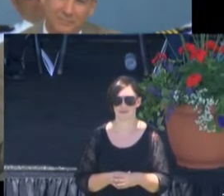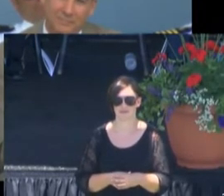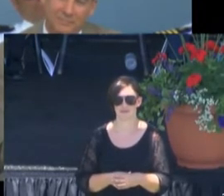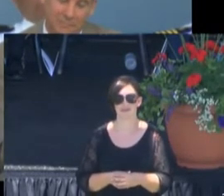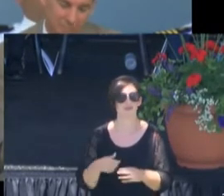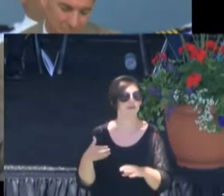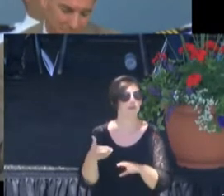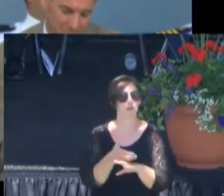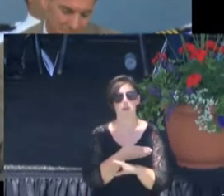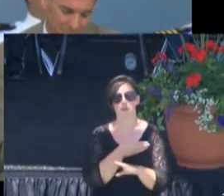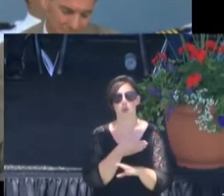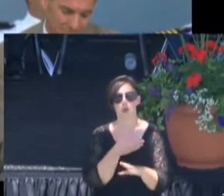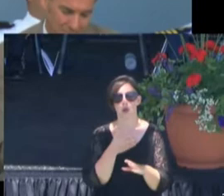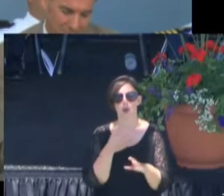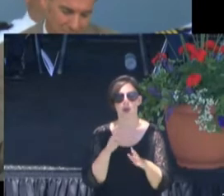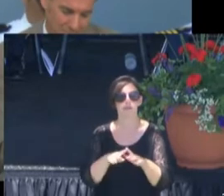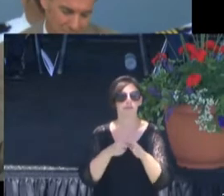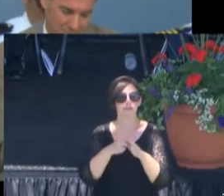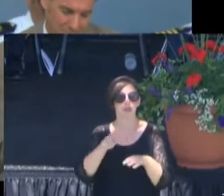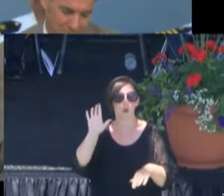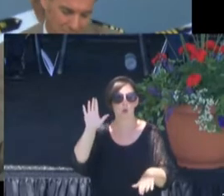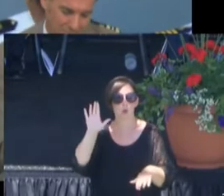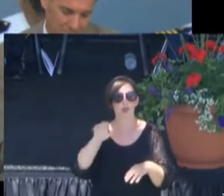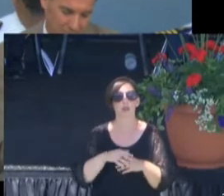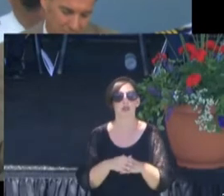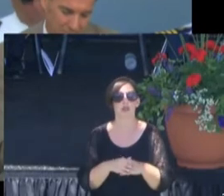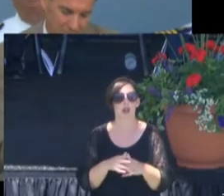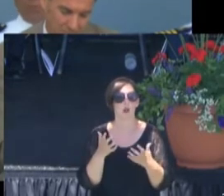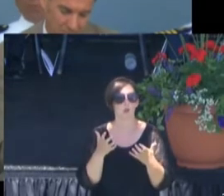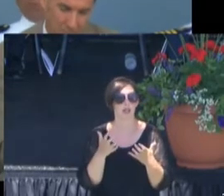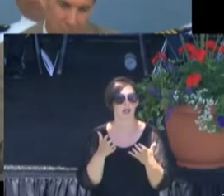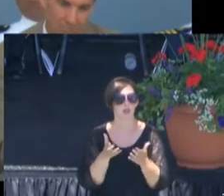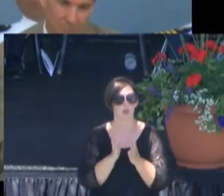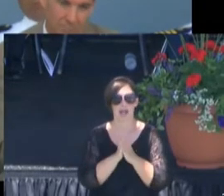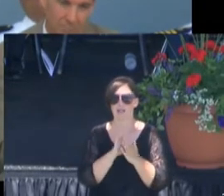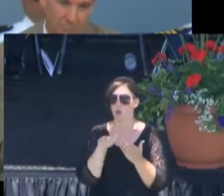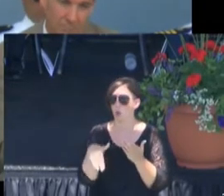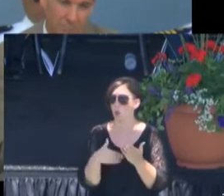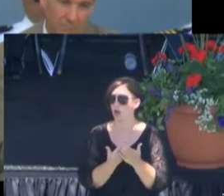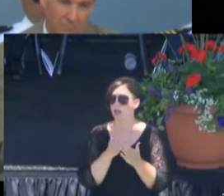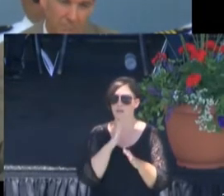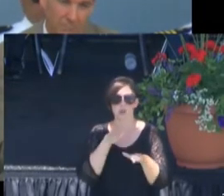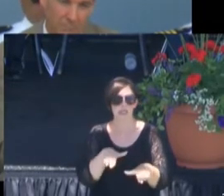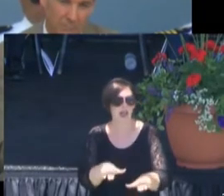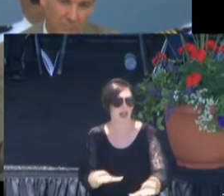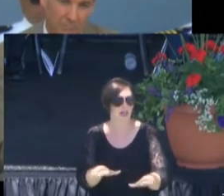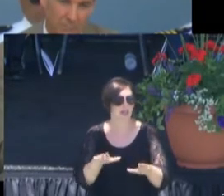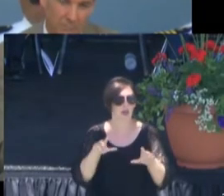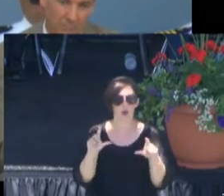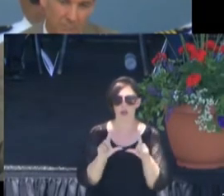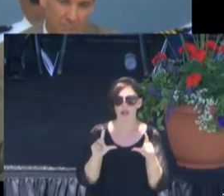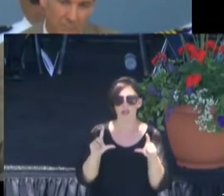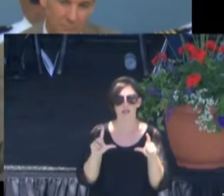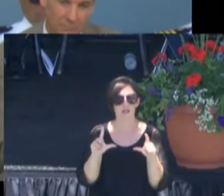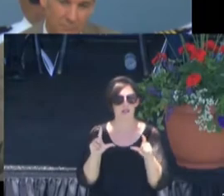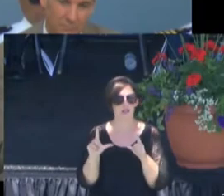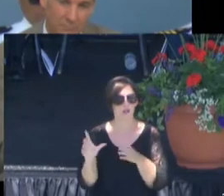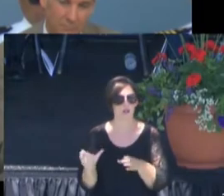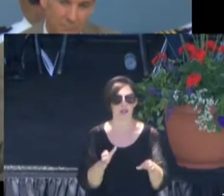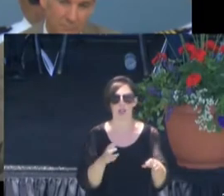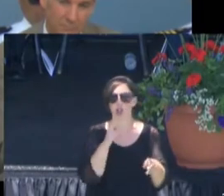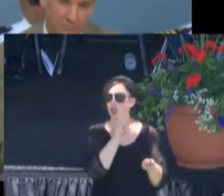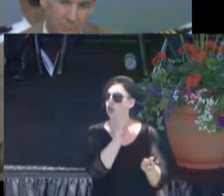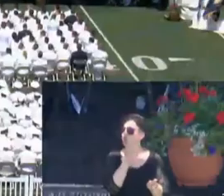But before I administer the oath, I would like all of the classmates that are sailing on their license or planning to be in the industry, take a look at these